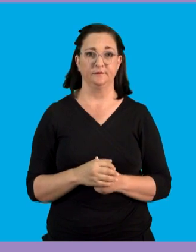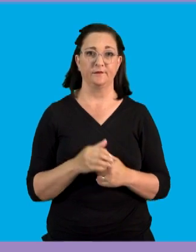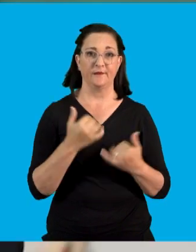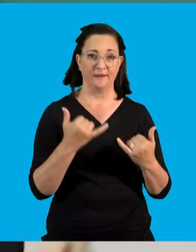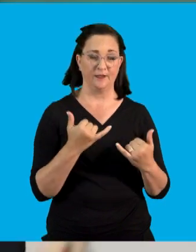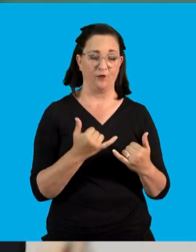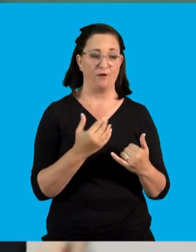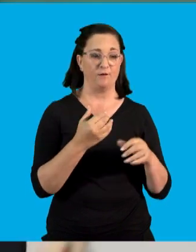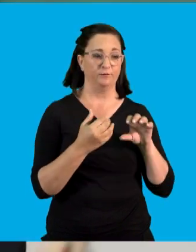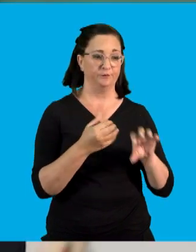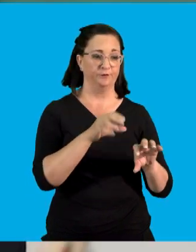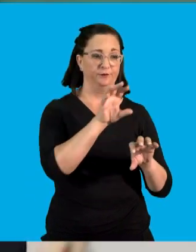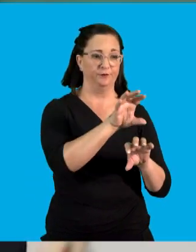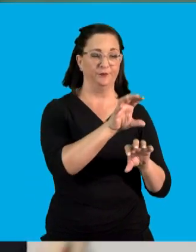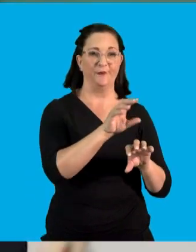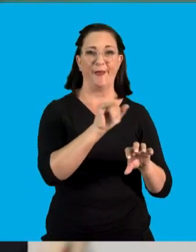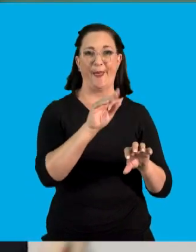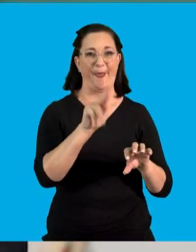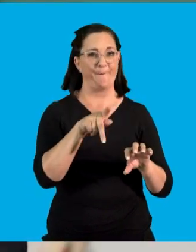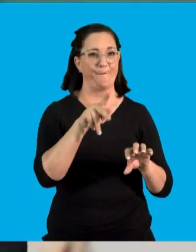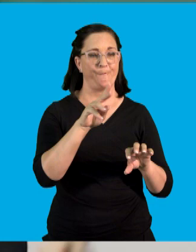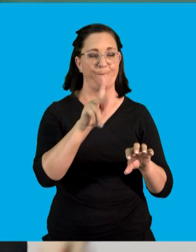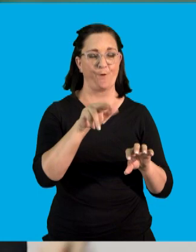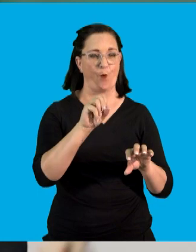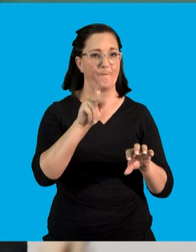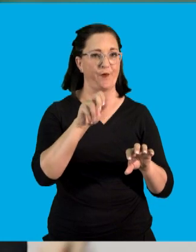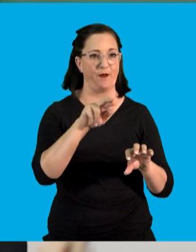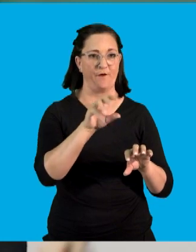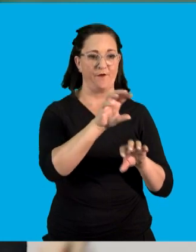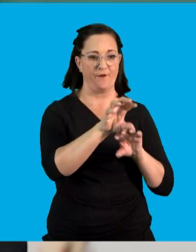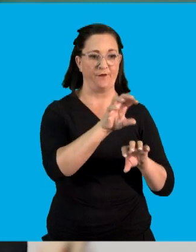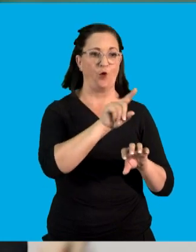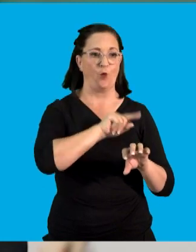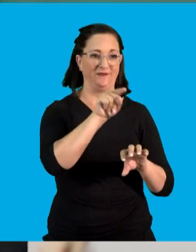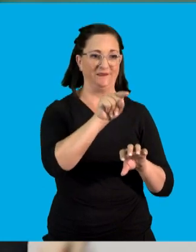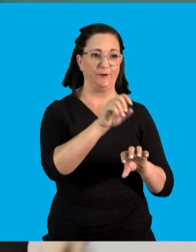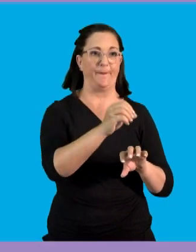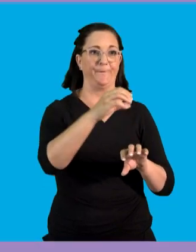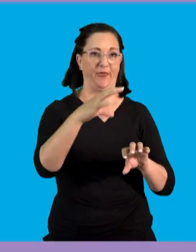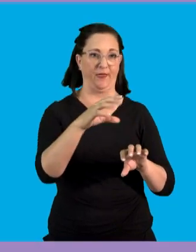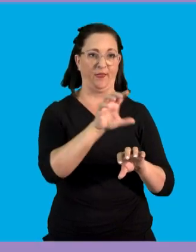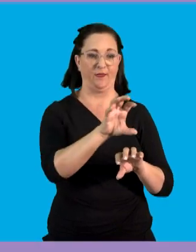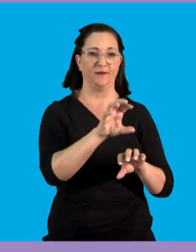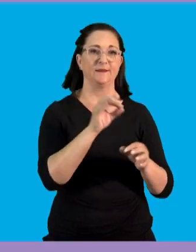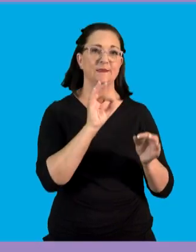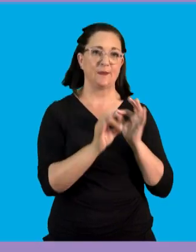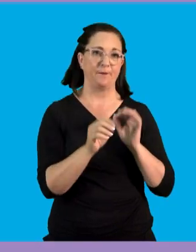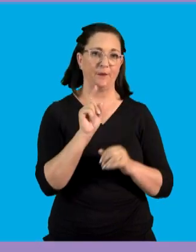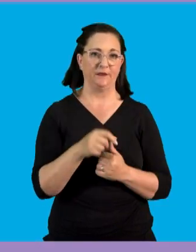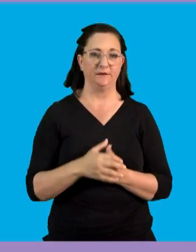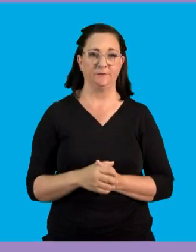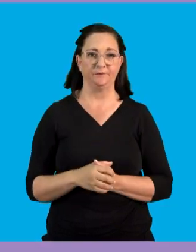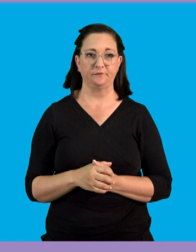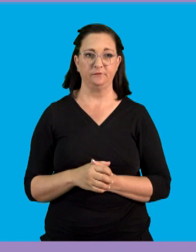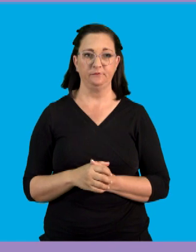8/3. There we are again having an improper fraction. How am I going to